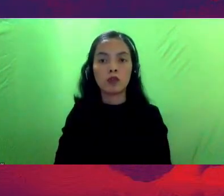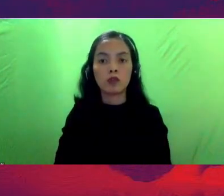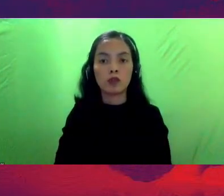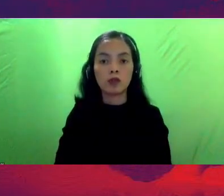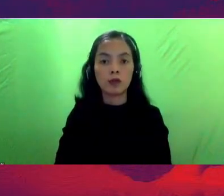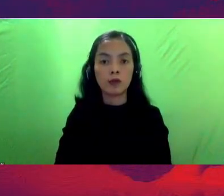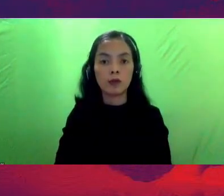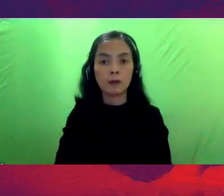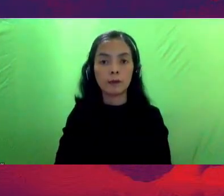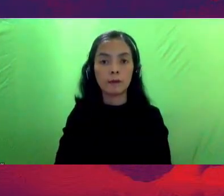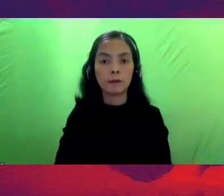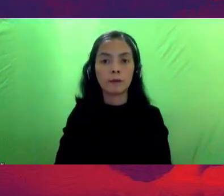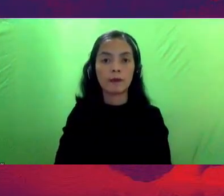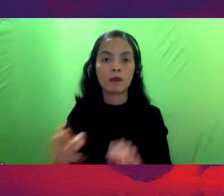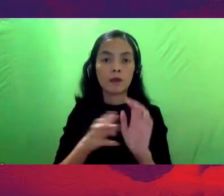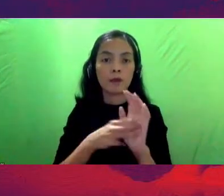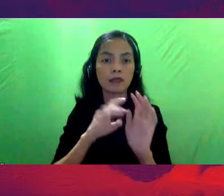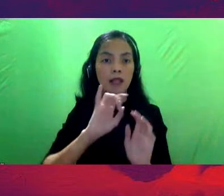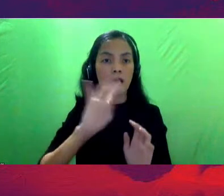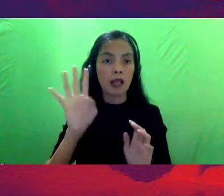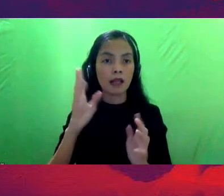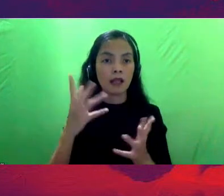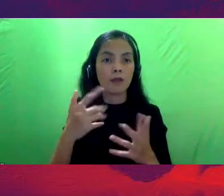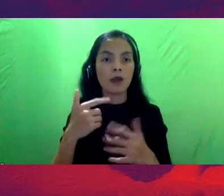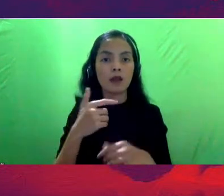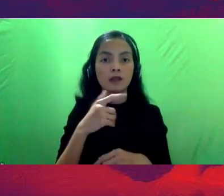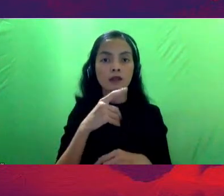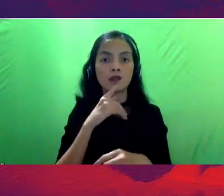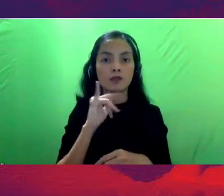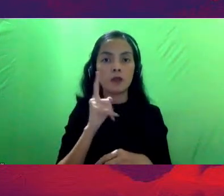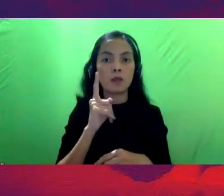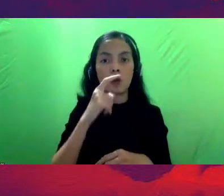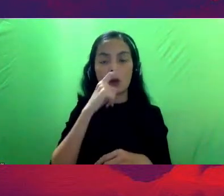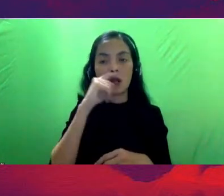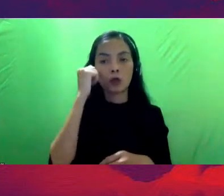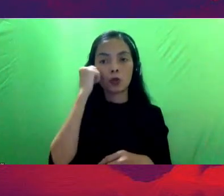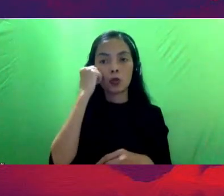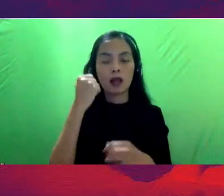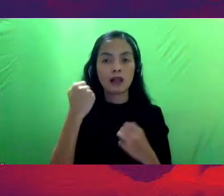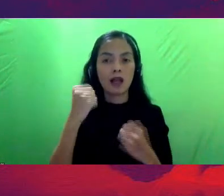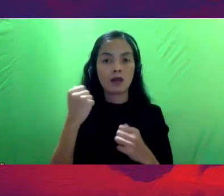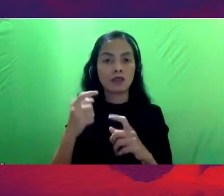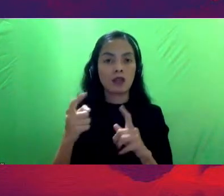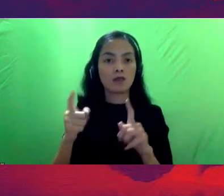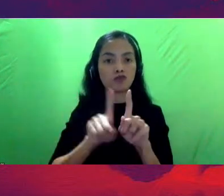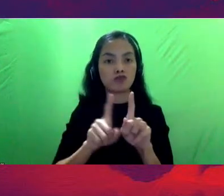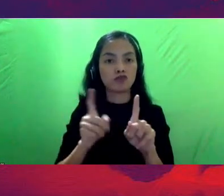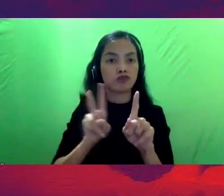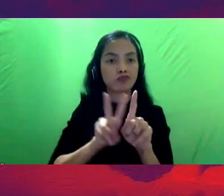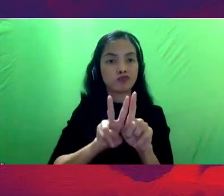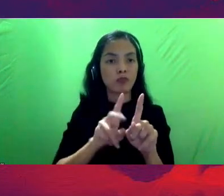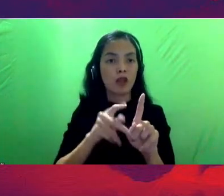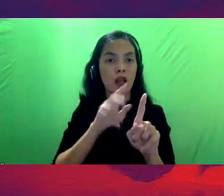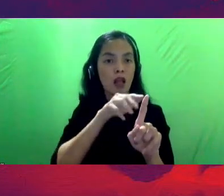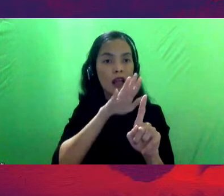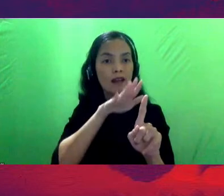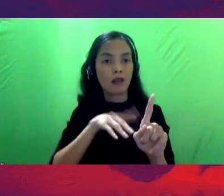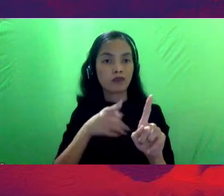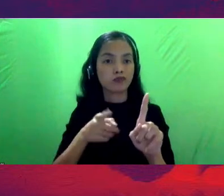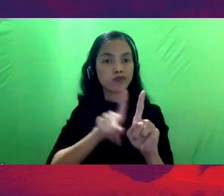parents to accompany children while they are studying. This is lead to the other problem of